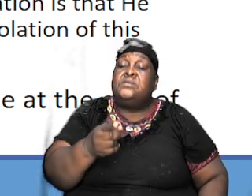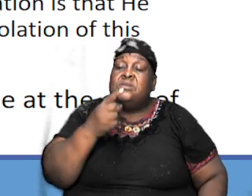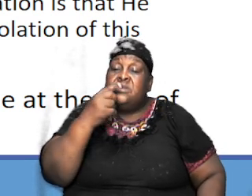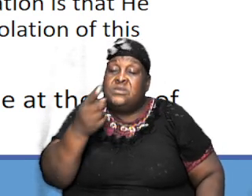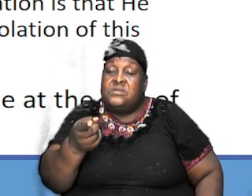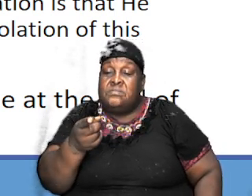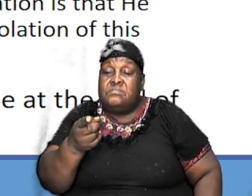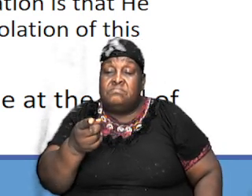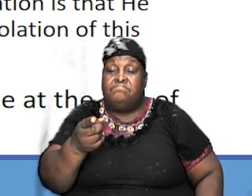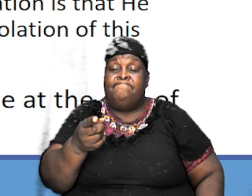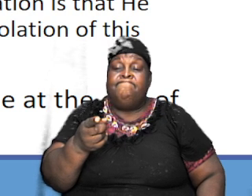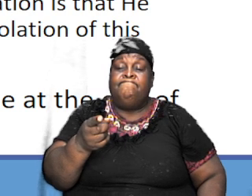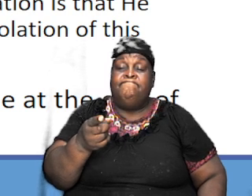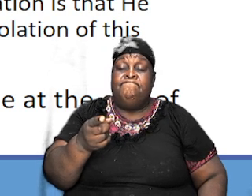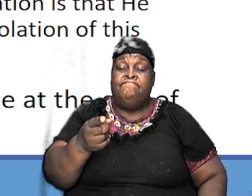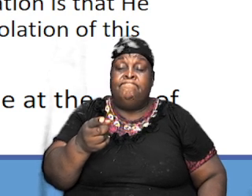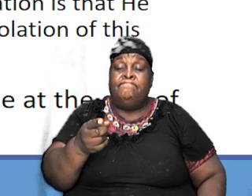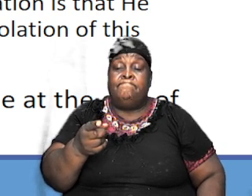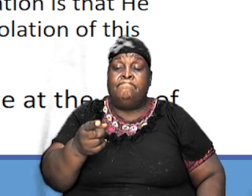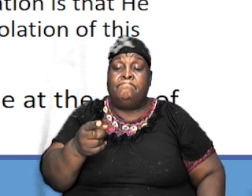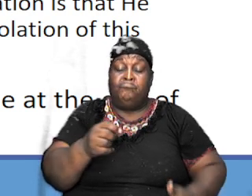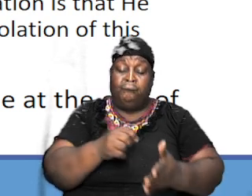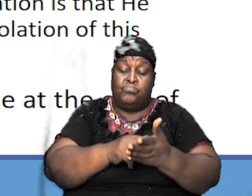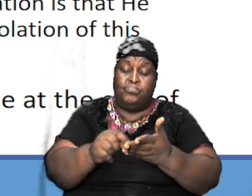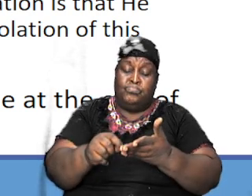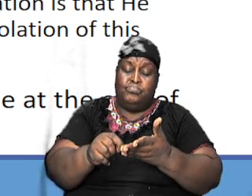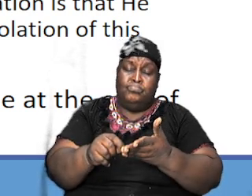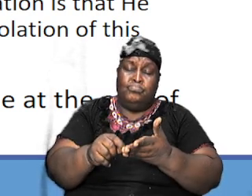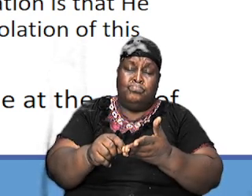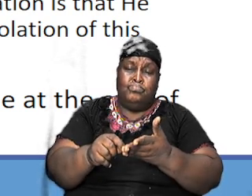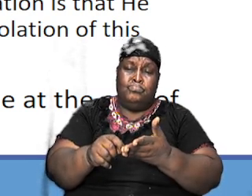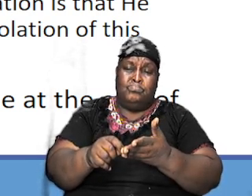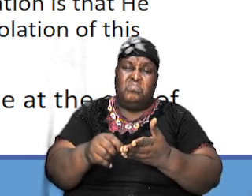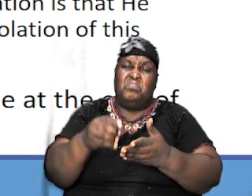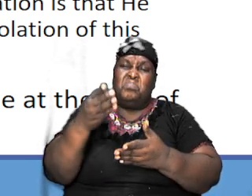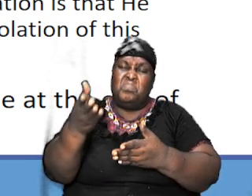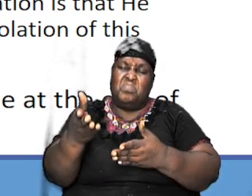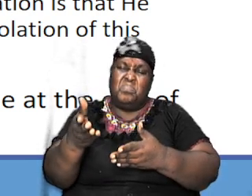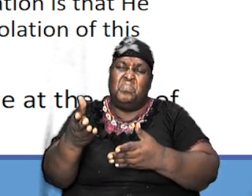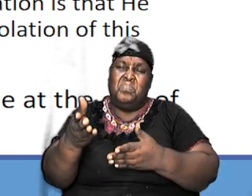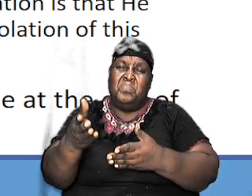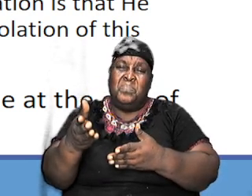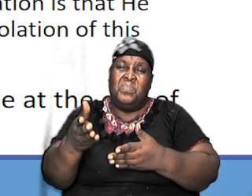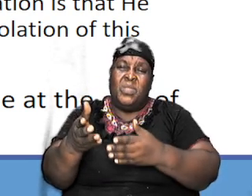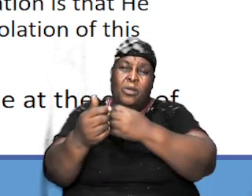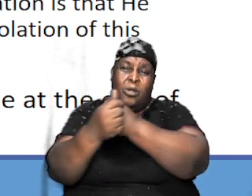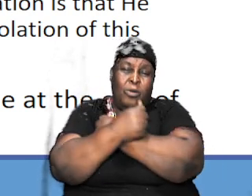verse 13. That said, it is written, you know, thou shalt,